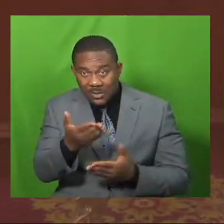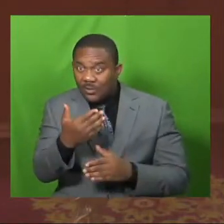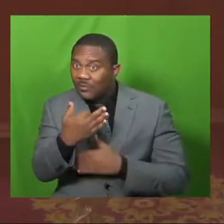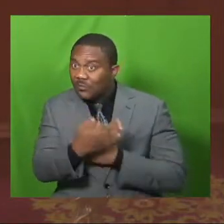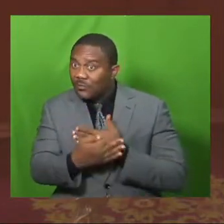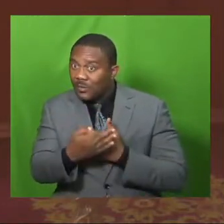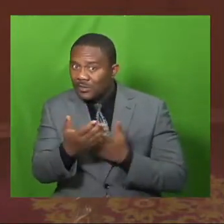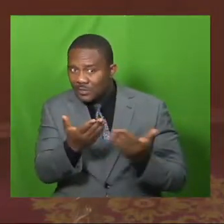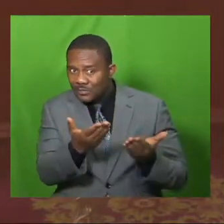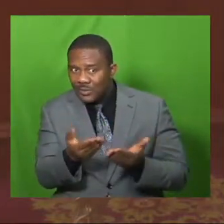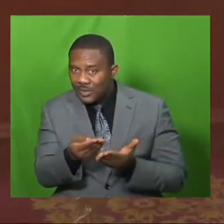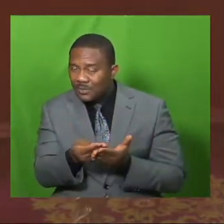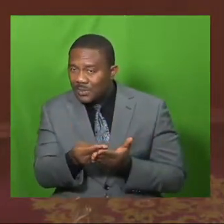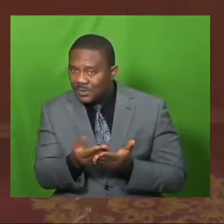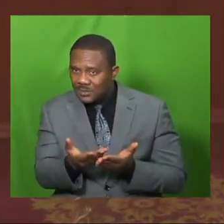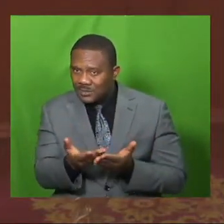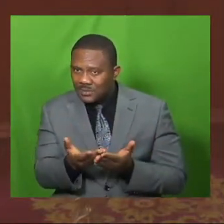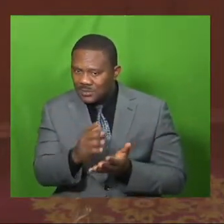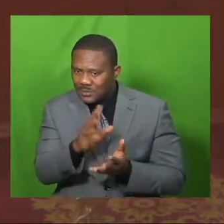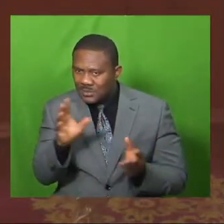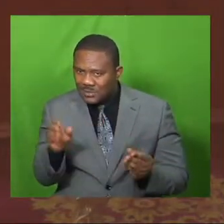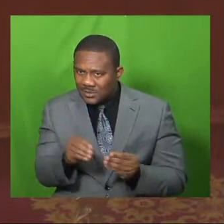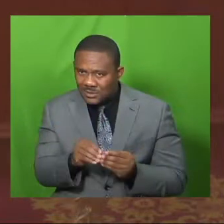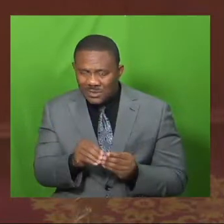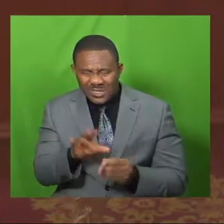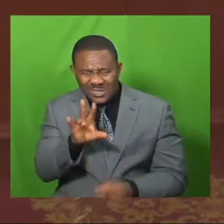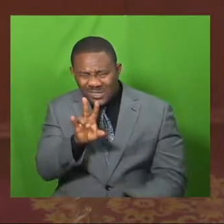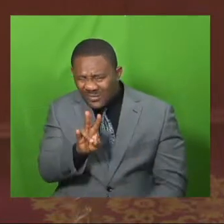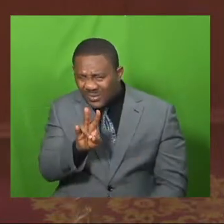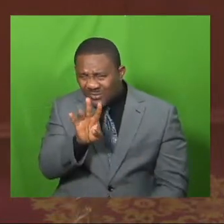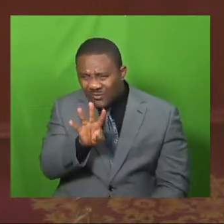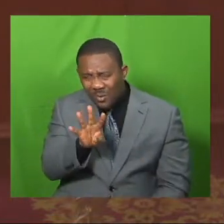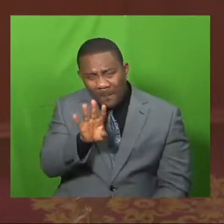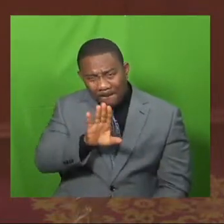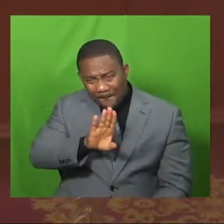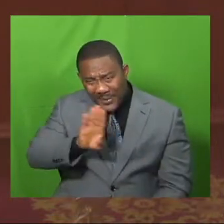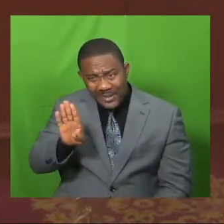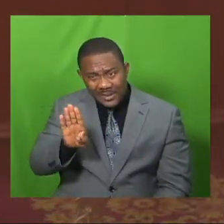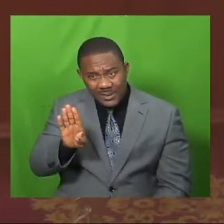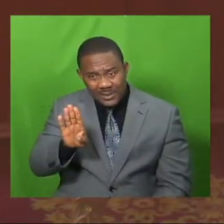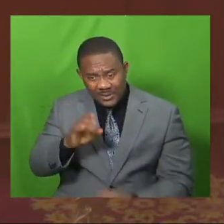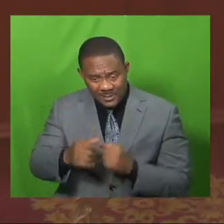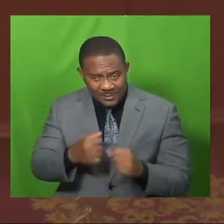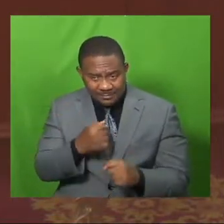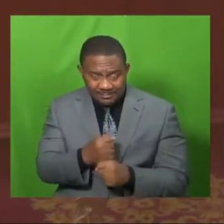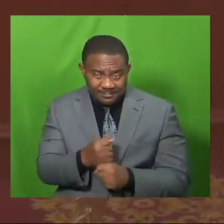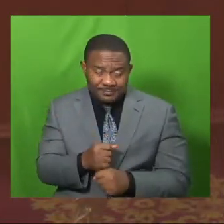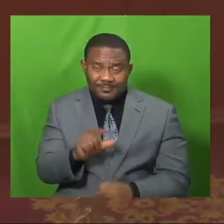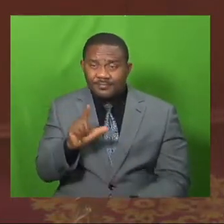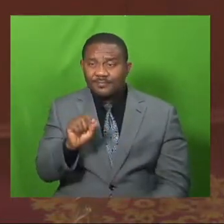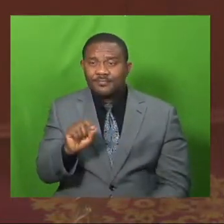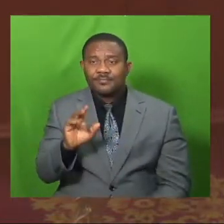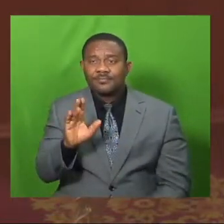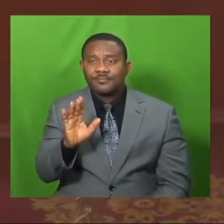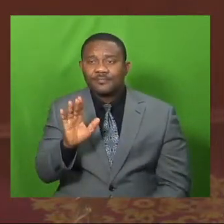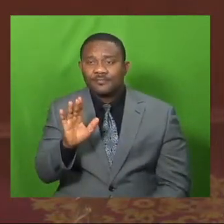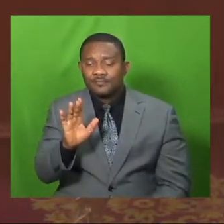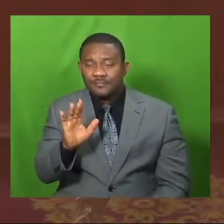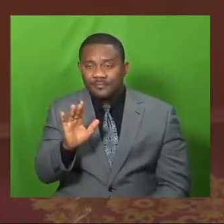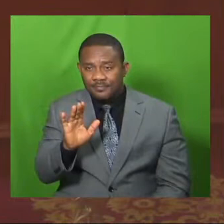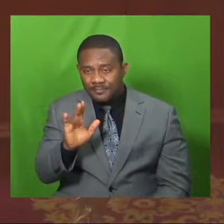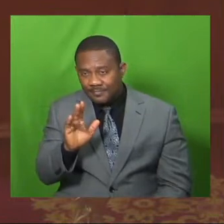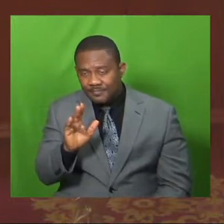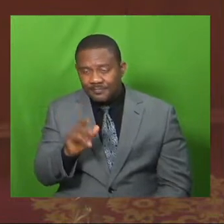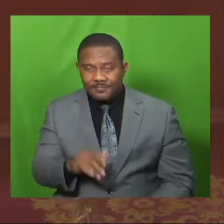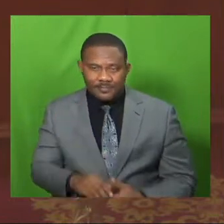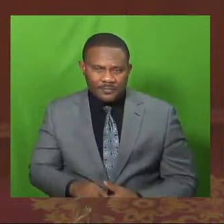Speaker, cumulatively, we were paying debt service of 74 billion in 2023. How